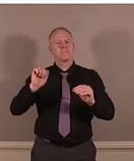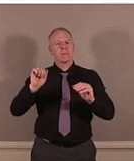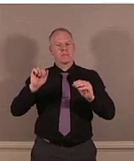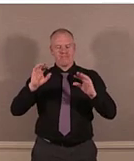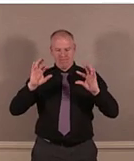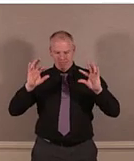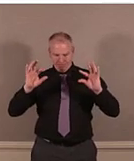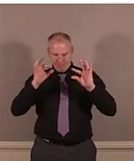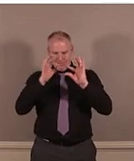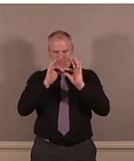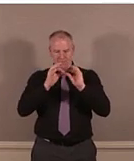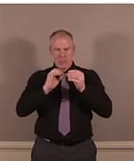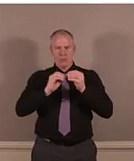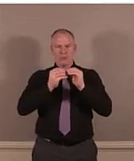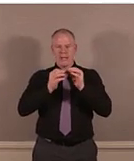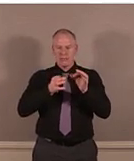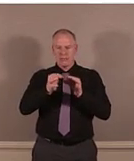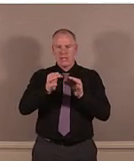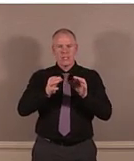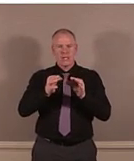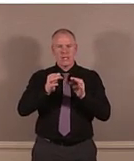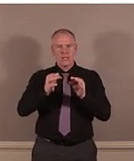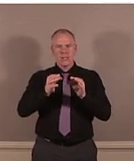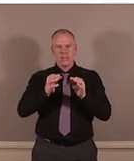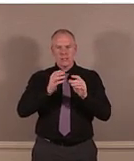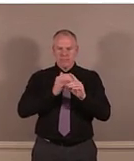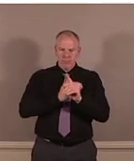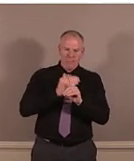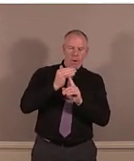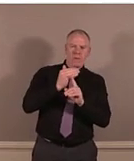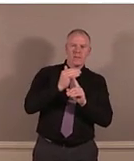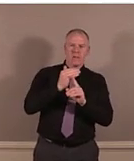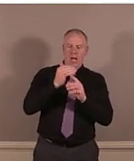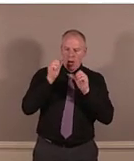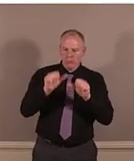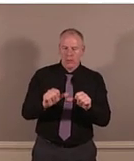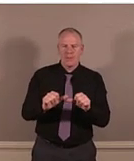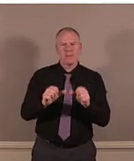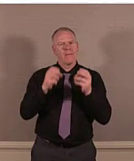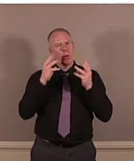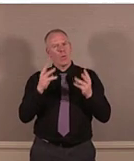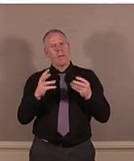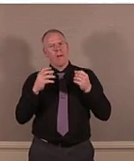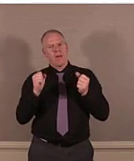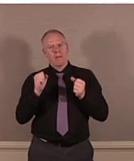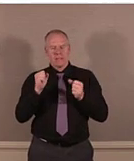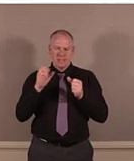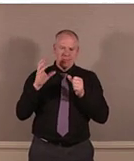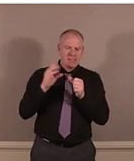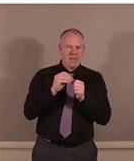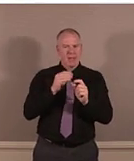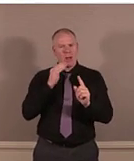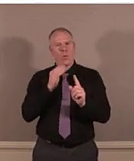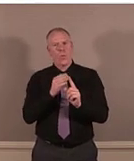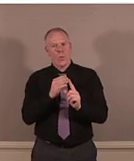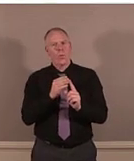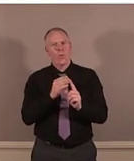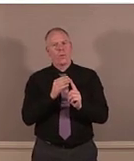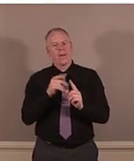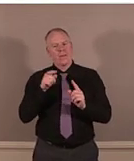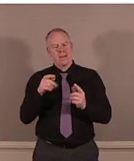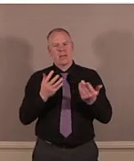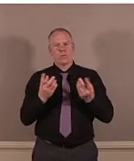co-created is the strategic performance agreements. And I suppose when we want to move in a particular strategic direction, this is how it's